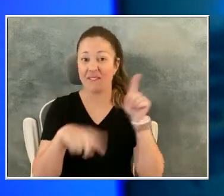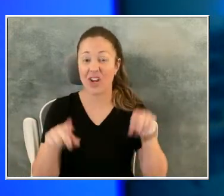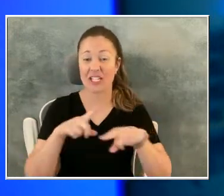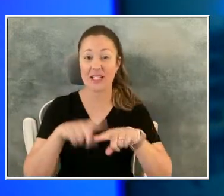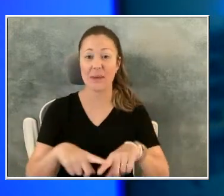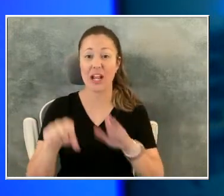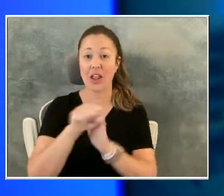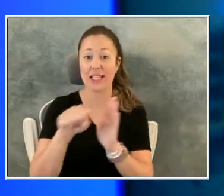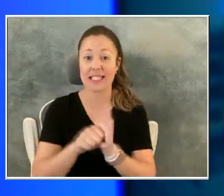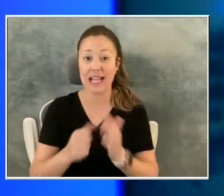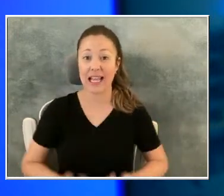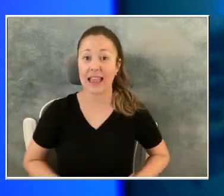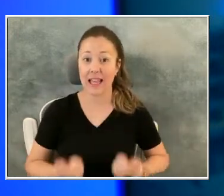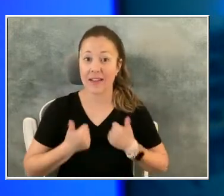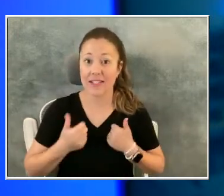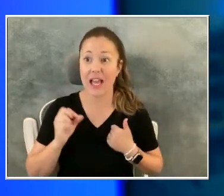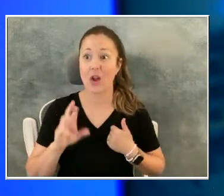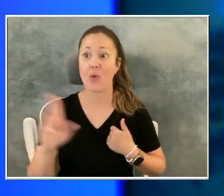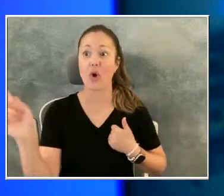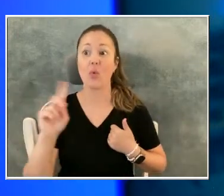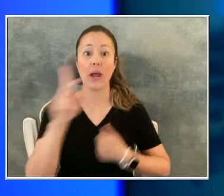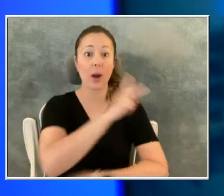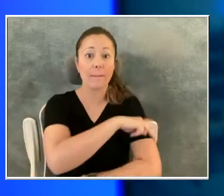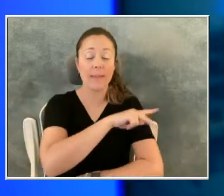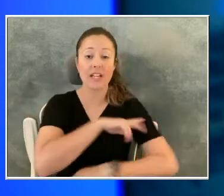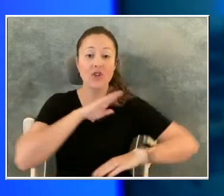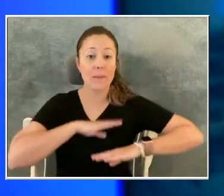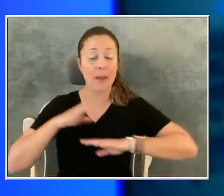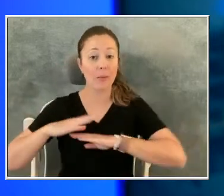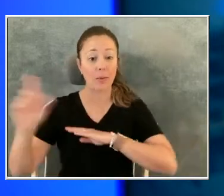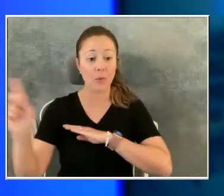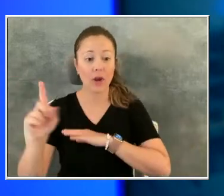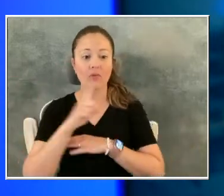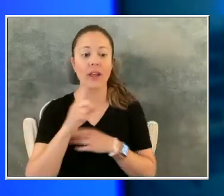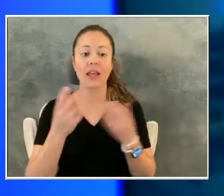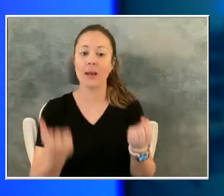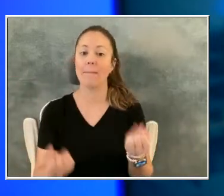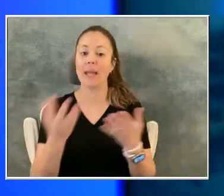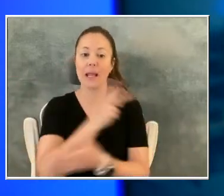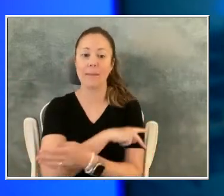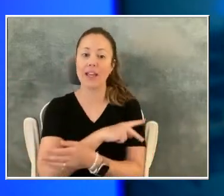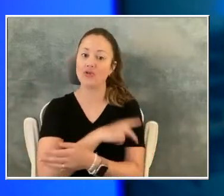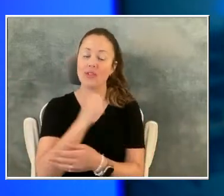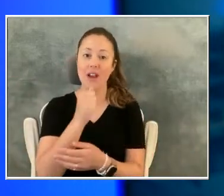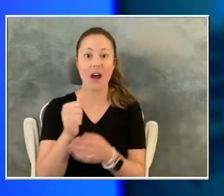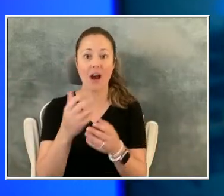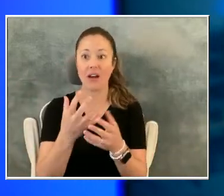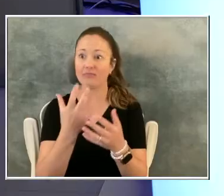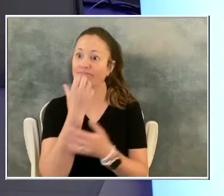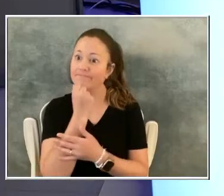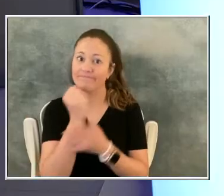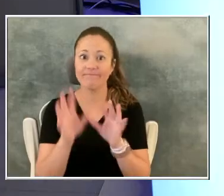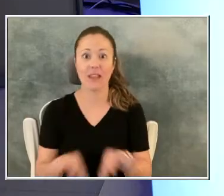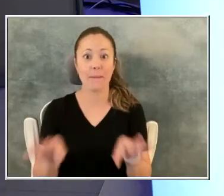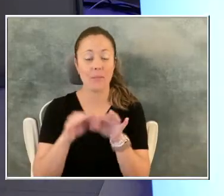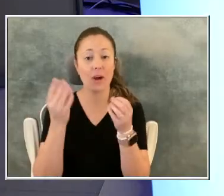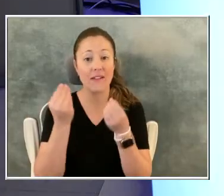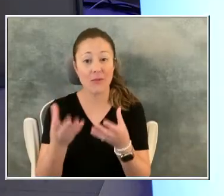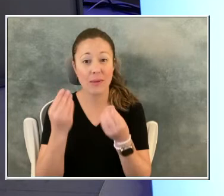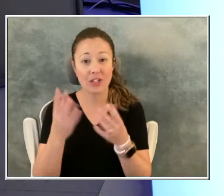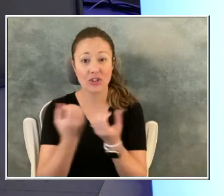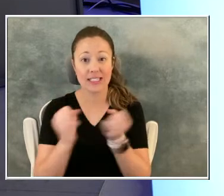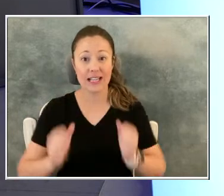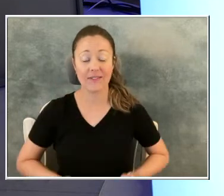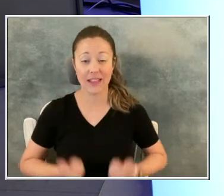in or where the patient gets a mammogram. So many patients have not been getting crucial information that could save their life. So, Katie, you got your